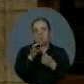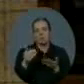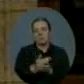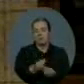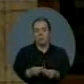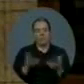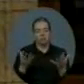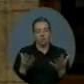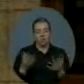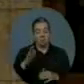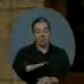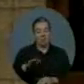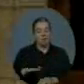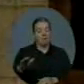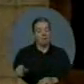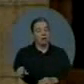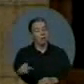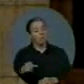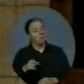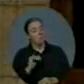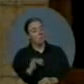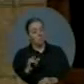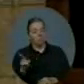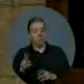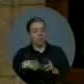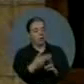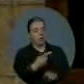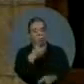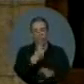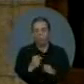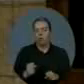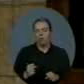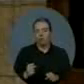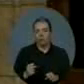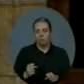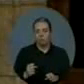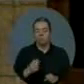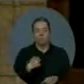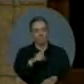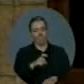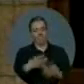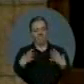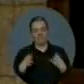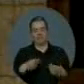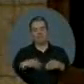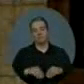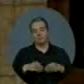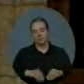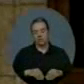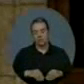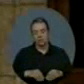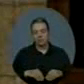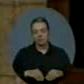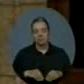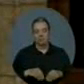gone out to the national media and said that they don't believe him. I'd like to ask this minister a simple question. Would he tell the Canadian public the truth, that unlike